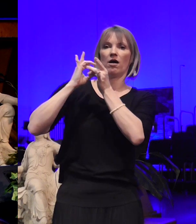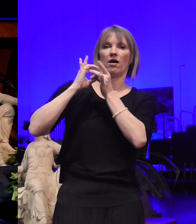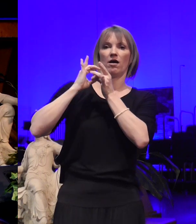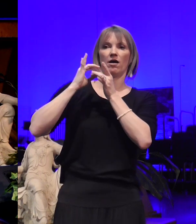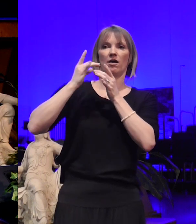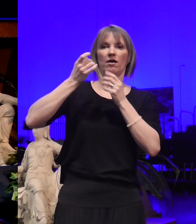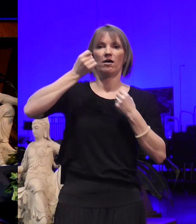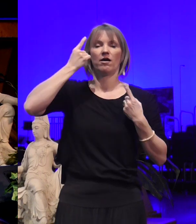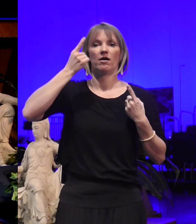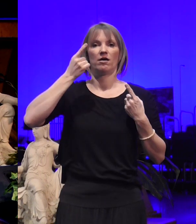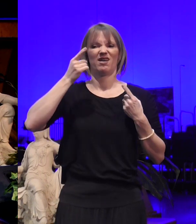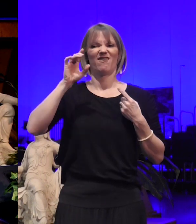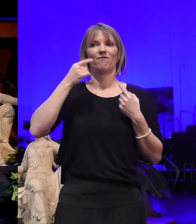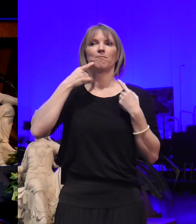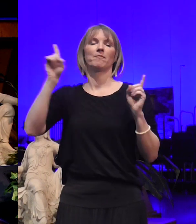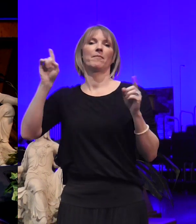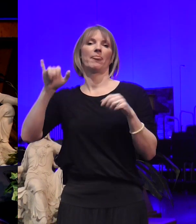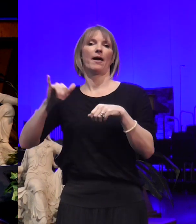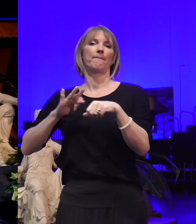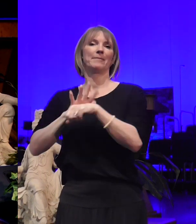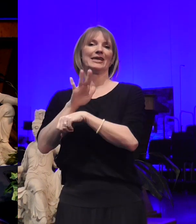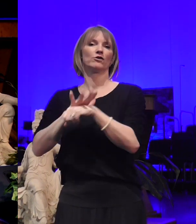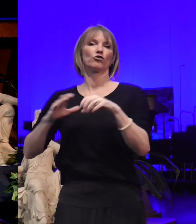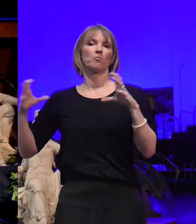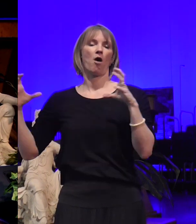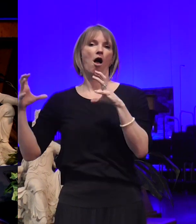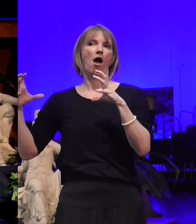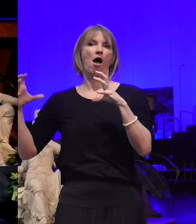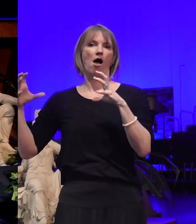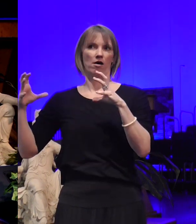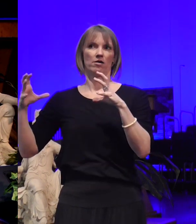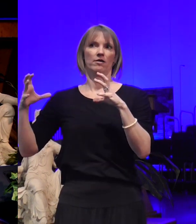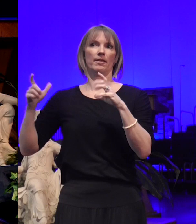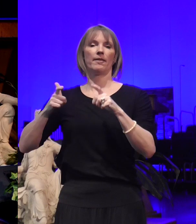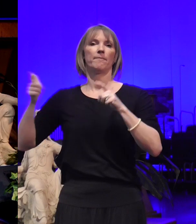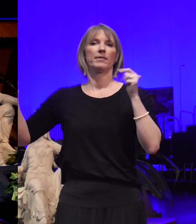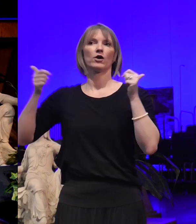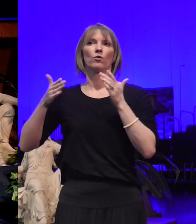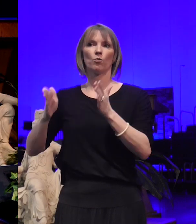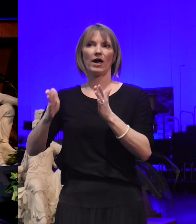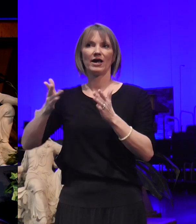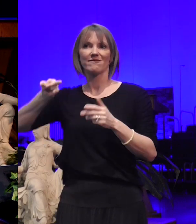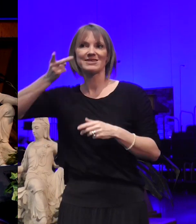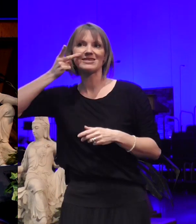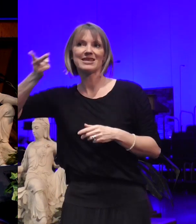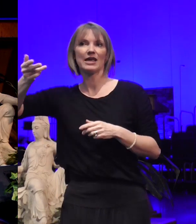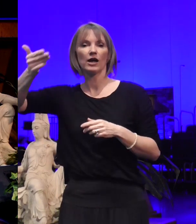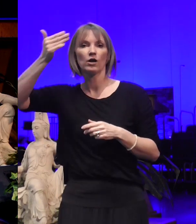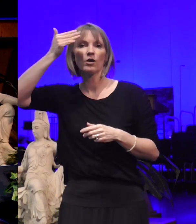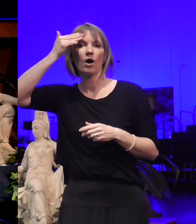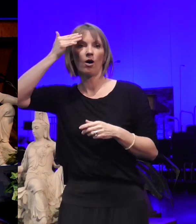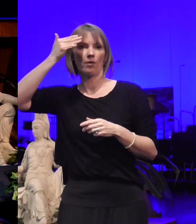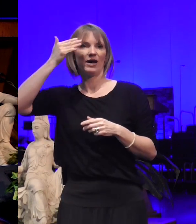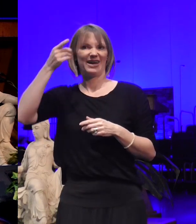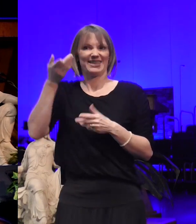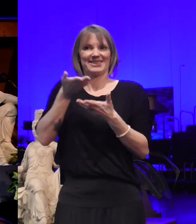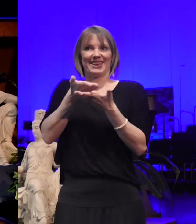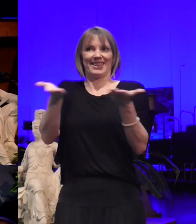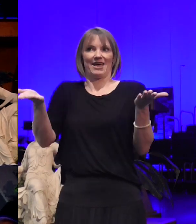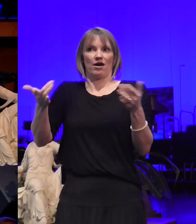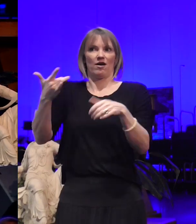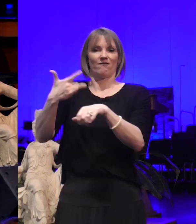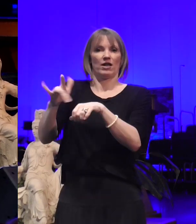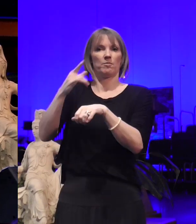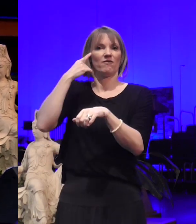Finally, to that beach ball, that greater way of seeing and knowing is available to each of us if we simply are